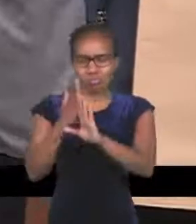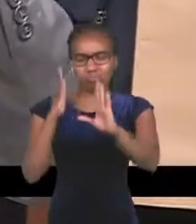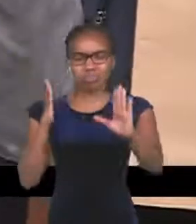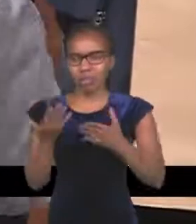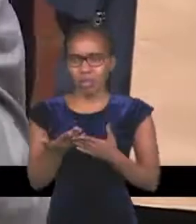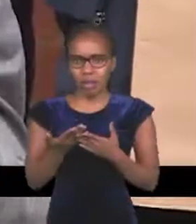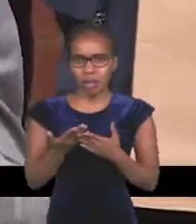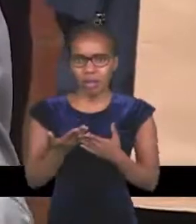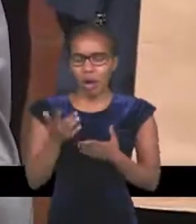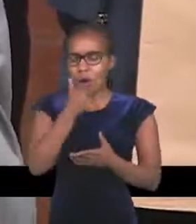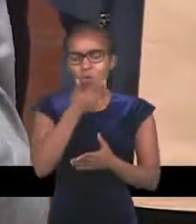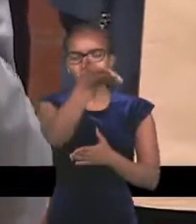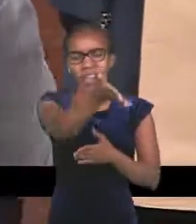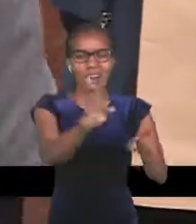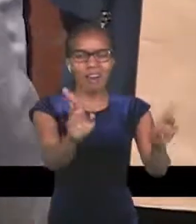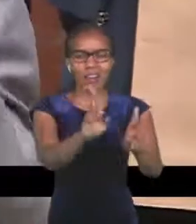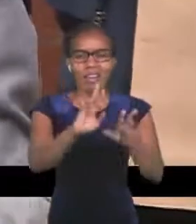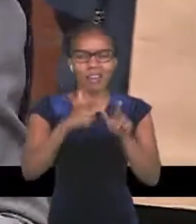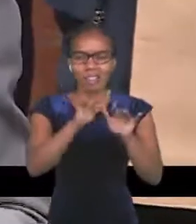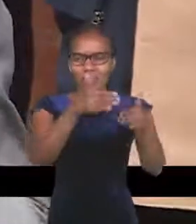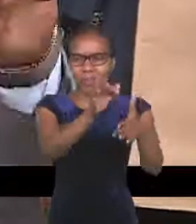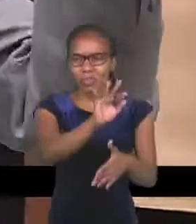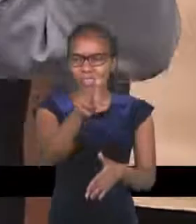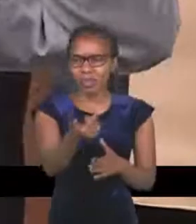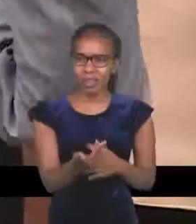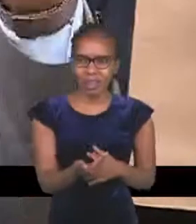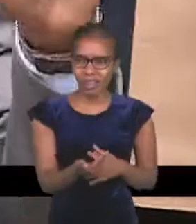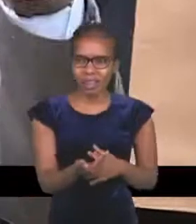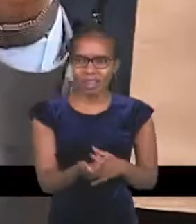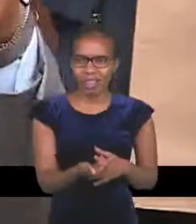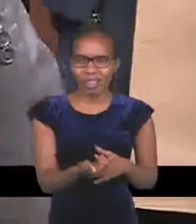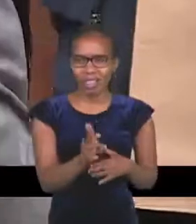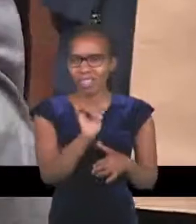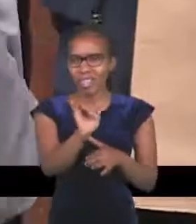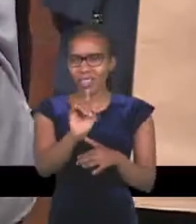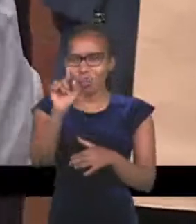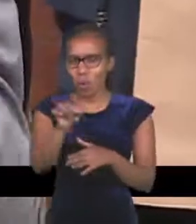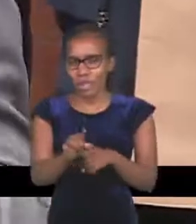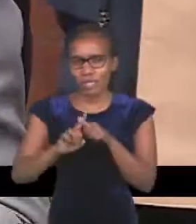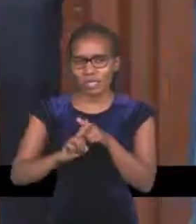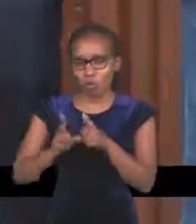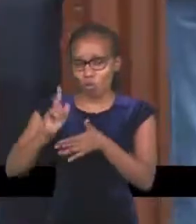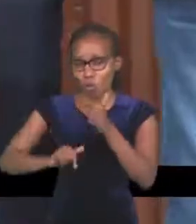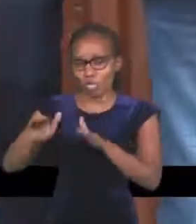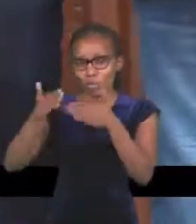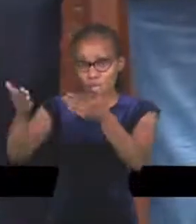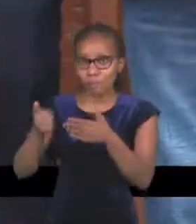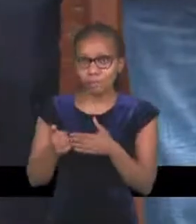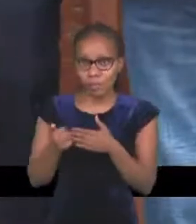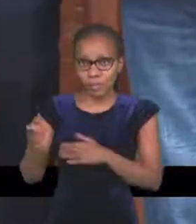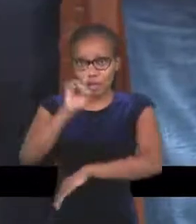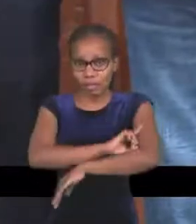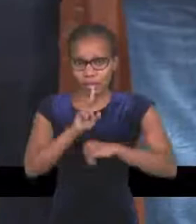Walio pale mbele wanapewa 3,000. That is a sixth of what is being given. Within 7